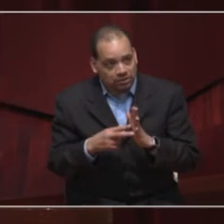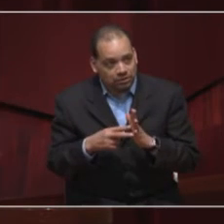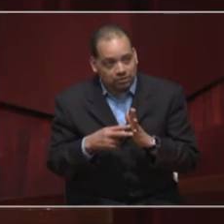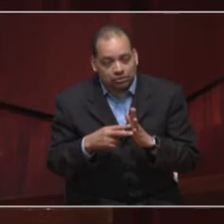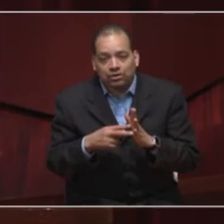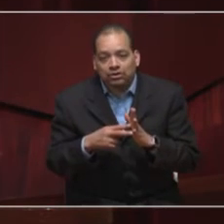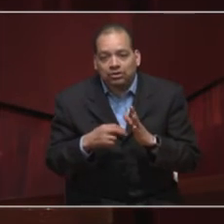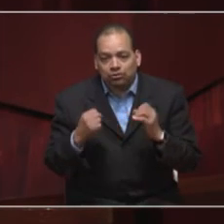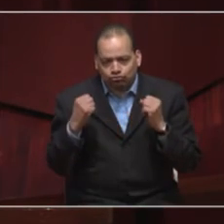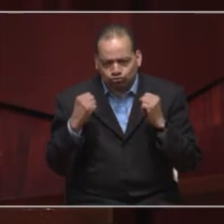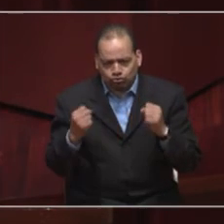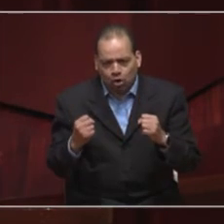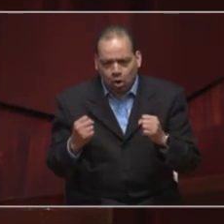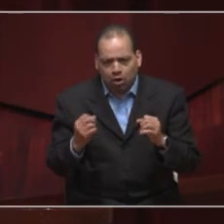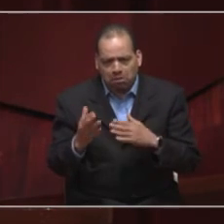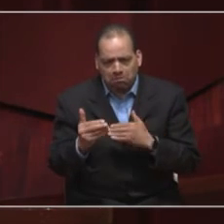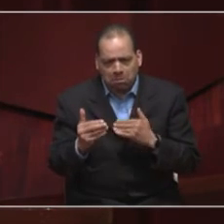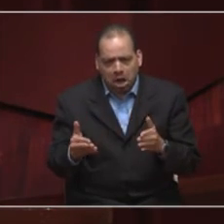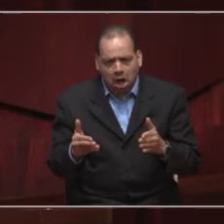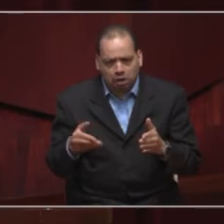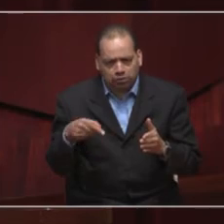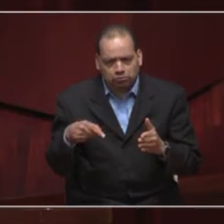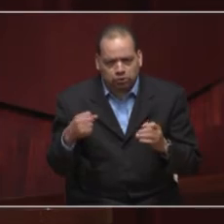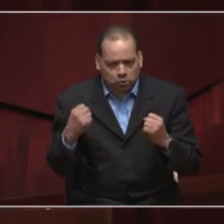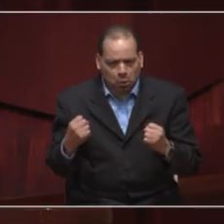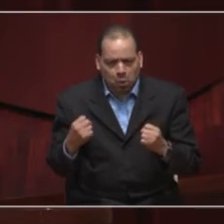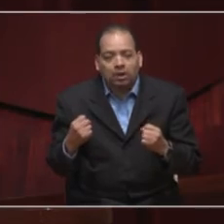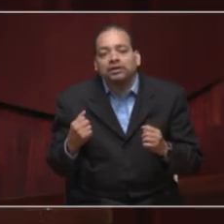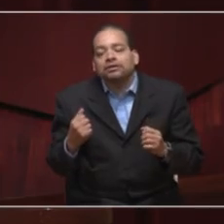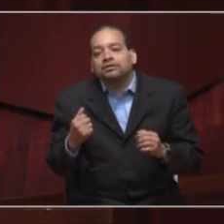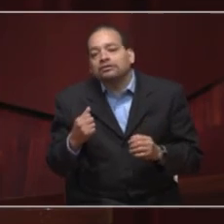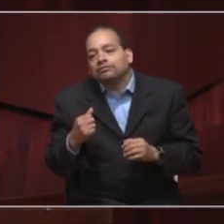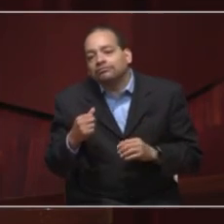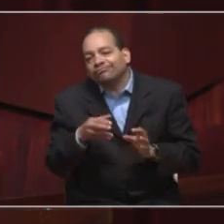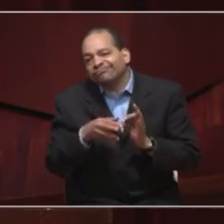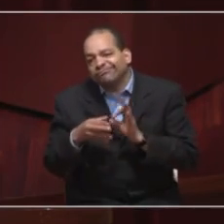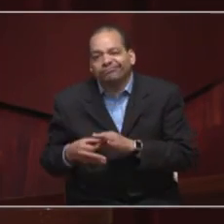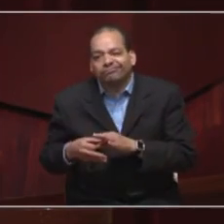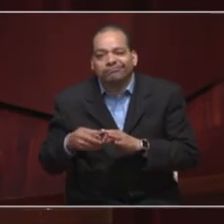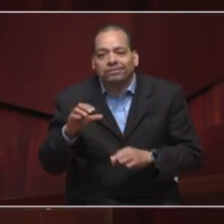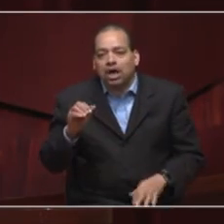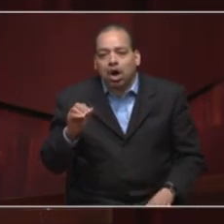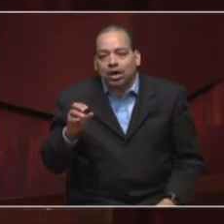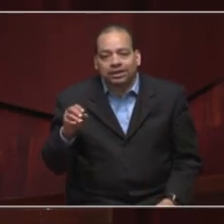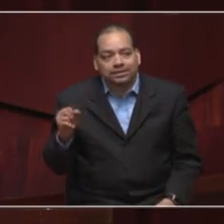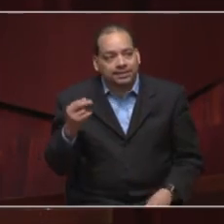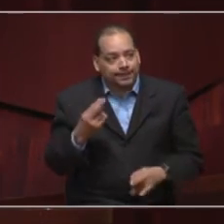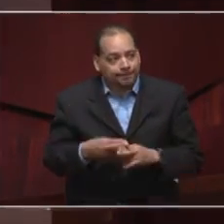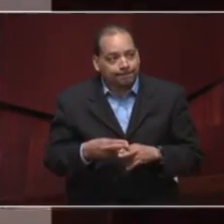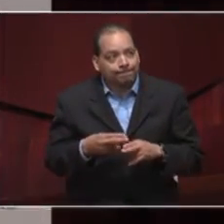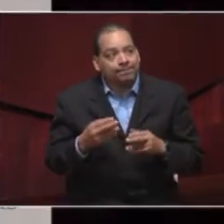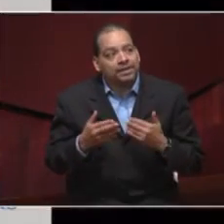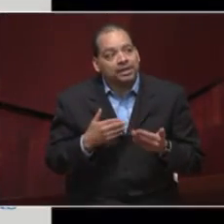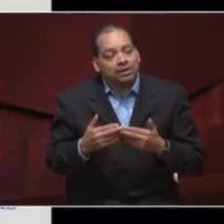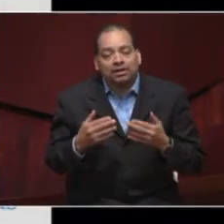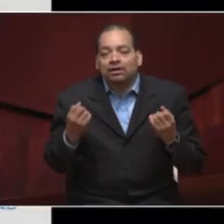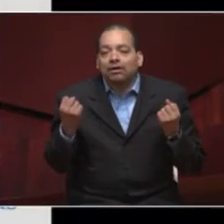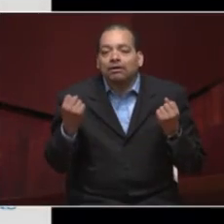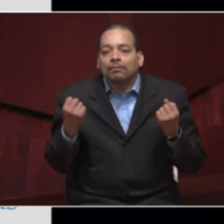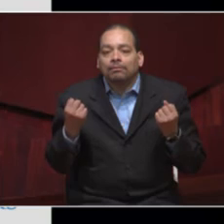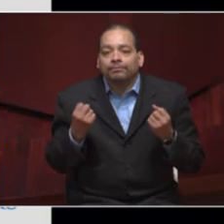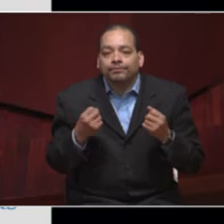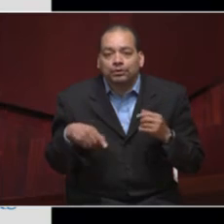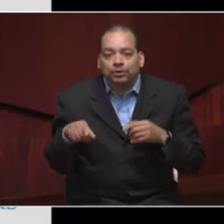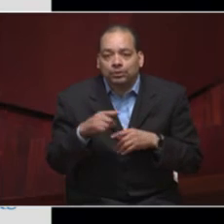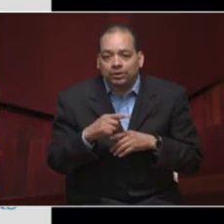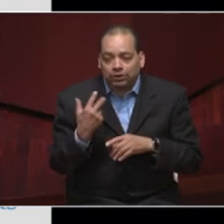Records Center Information System and ARCIS, strong box, go well together. Well, most of our focus during those 3